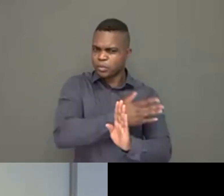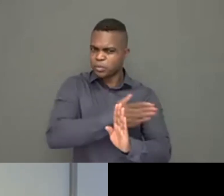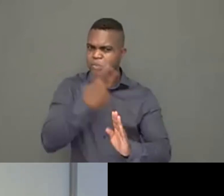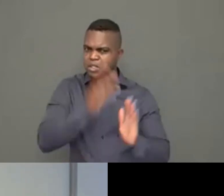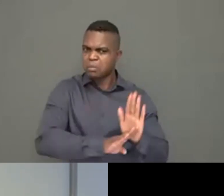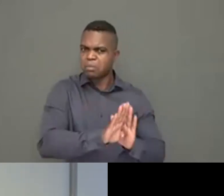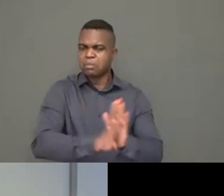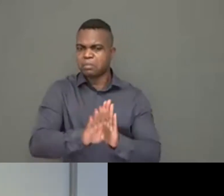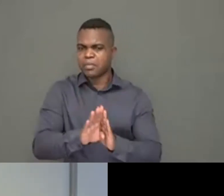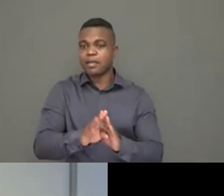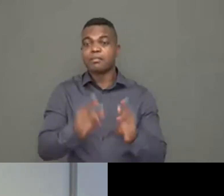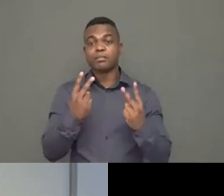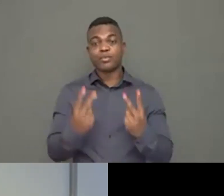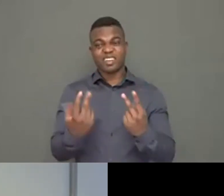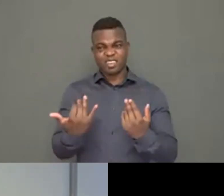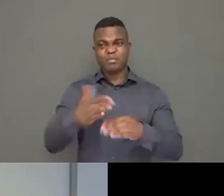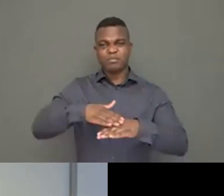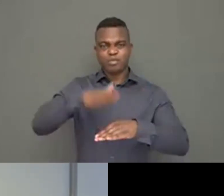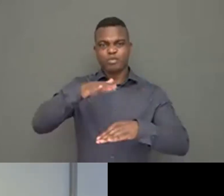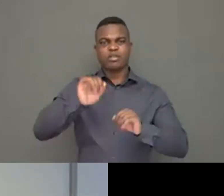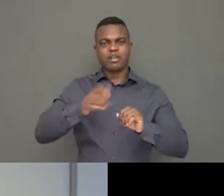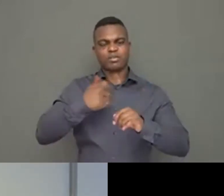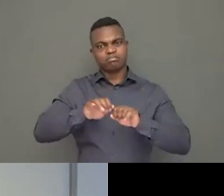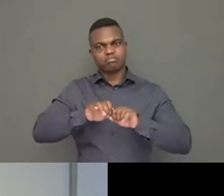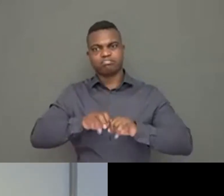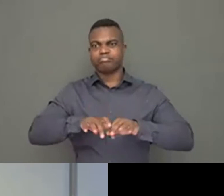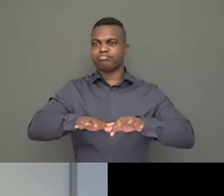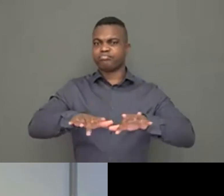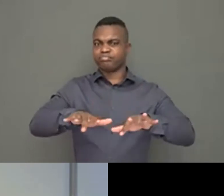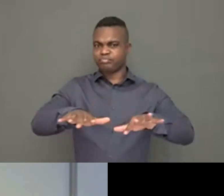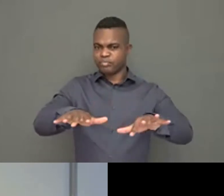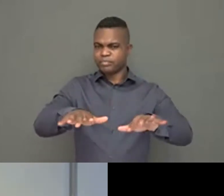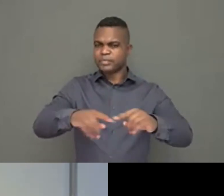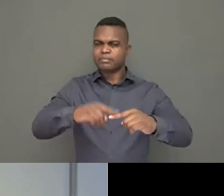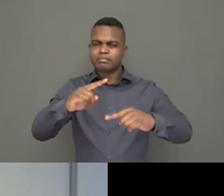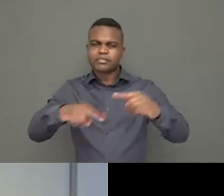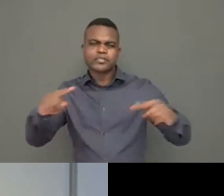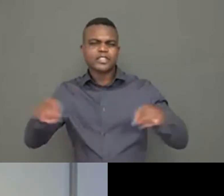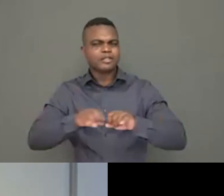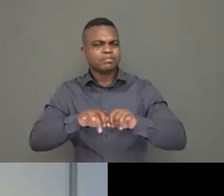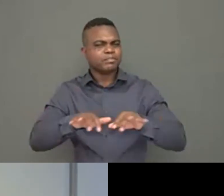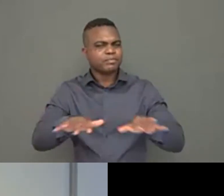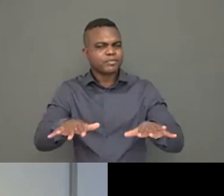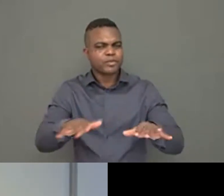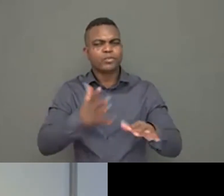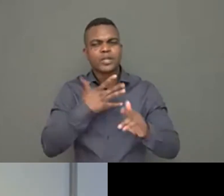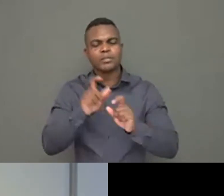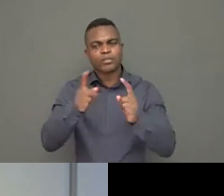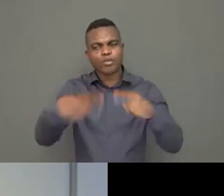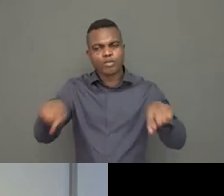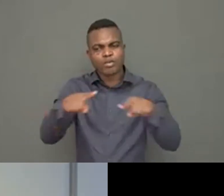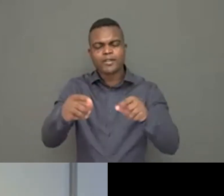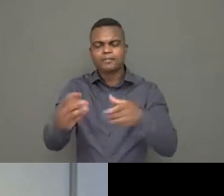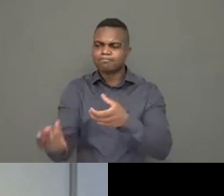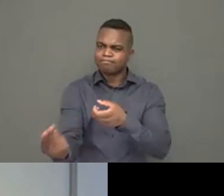say to people, be part of this movement and, you know, play your part. Even for those attending today haven't been part of Vivid, to take one key